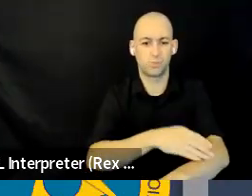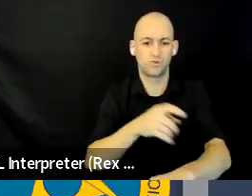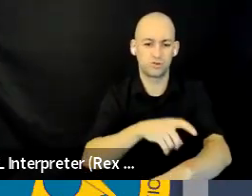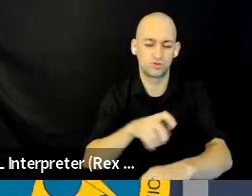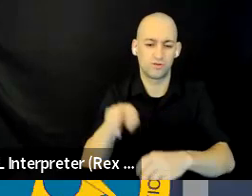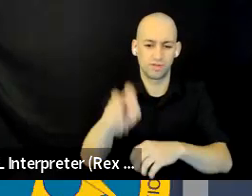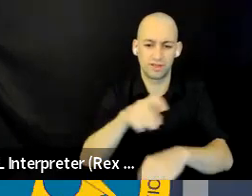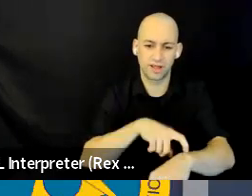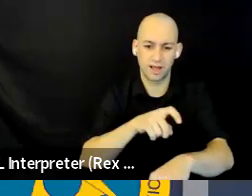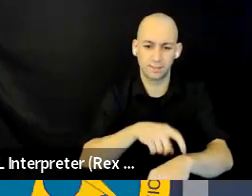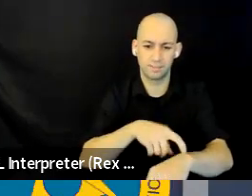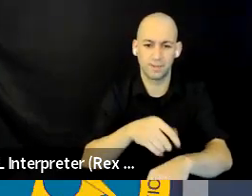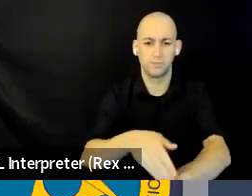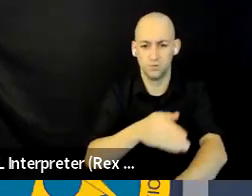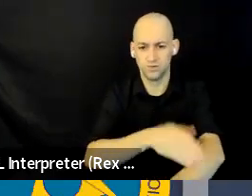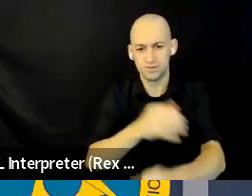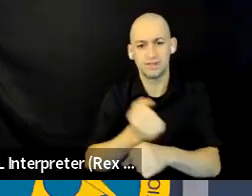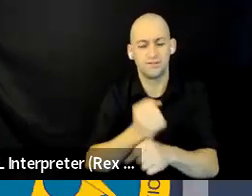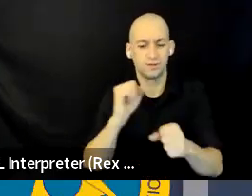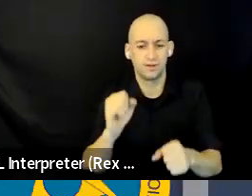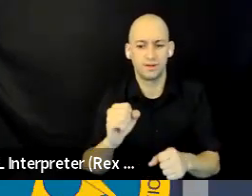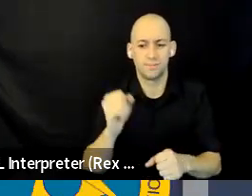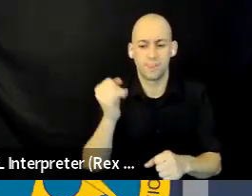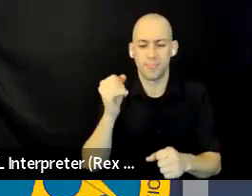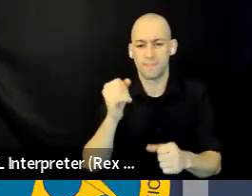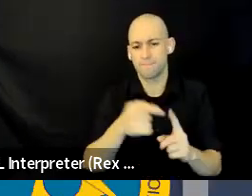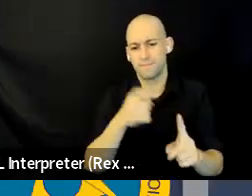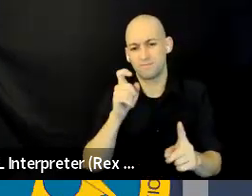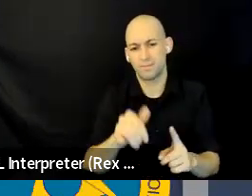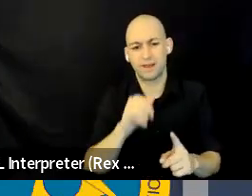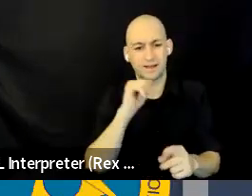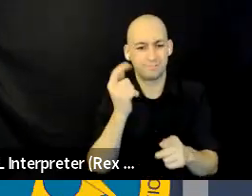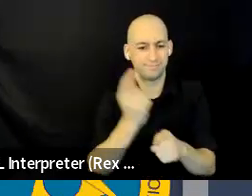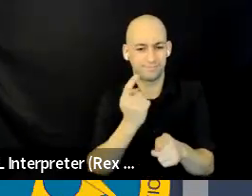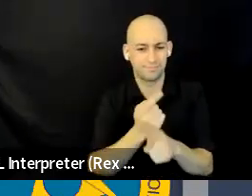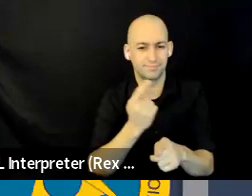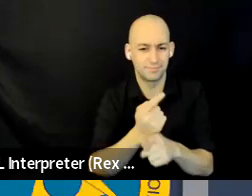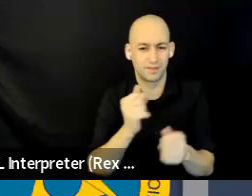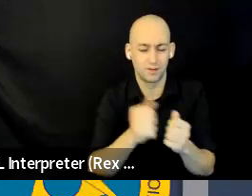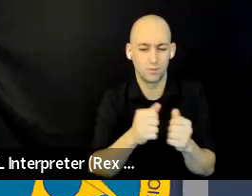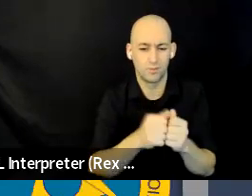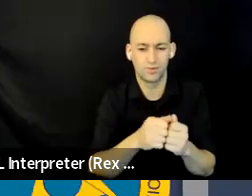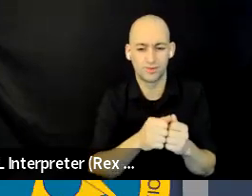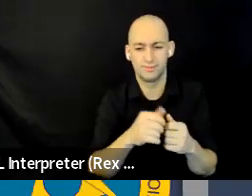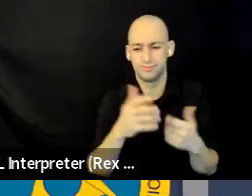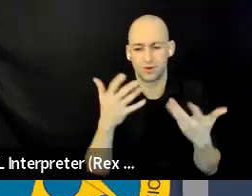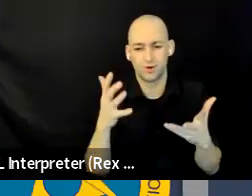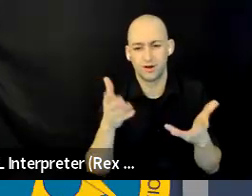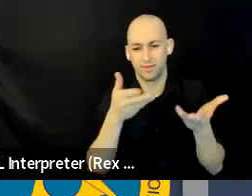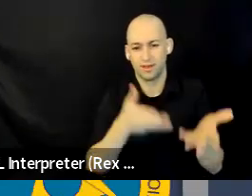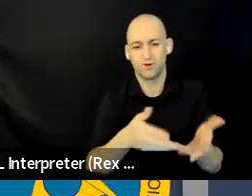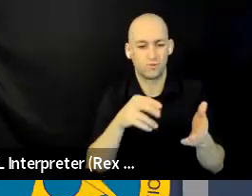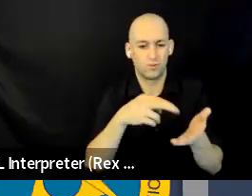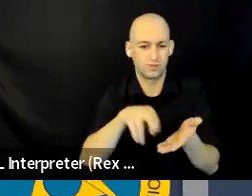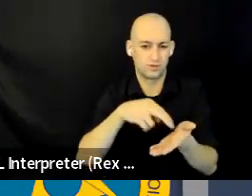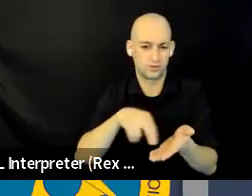to previously inaccessible areas. Due to this inconsistency with already available research, we ask that the reference to the Rural Counties Task Force